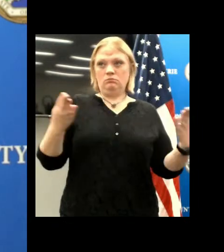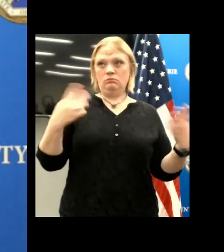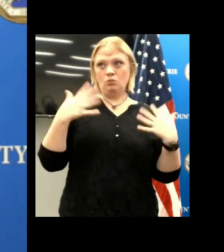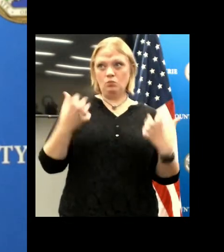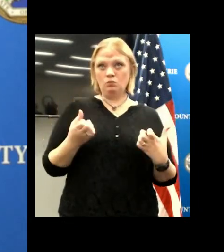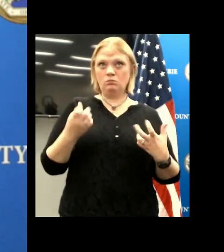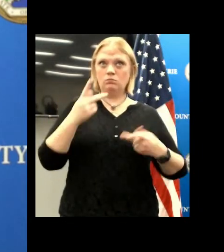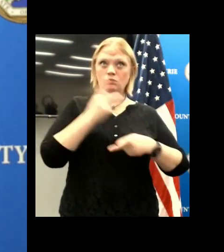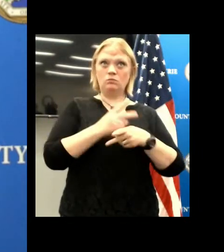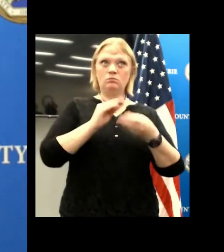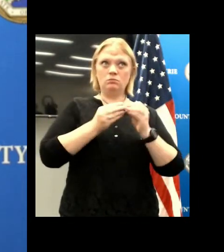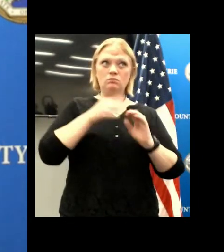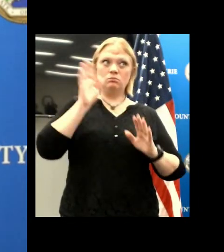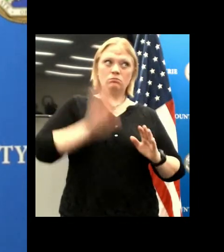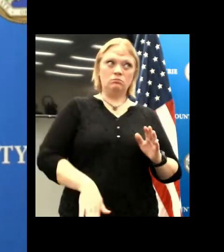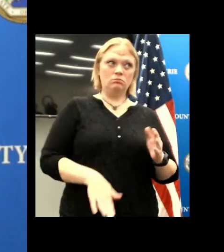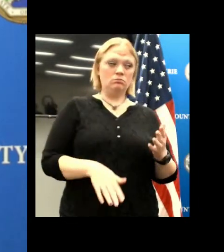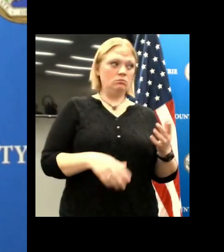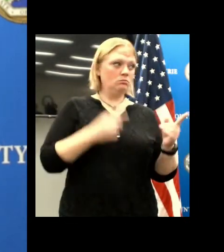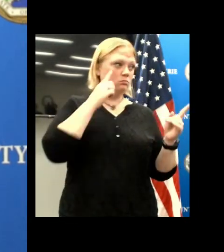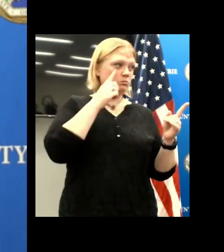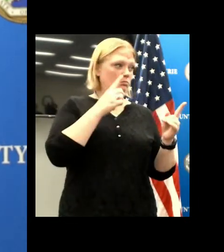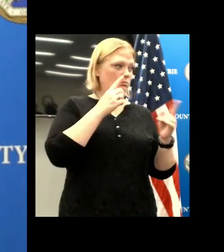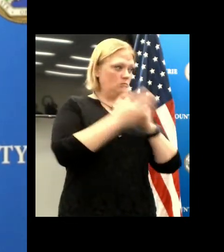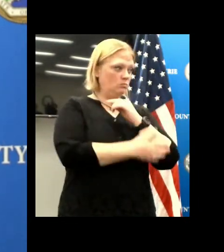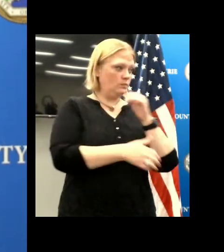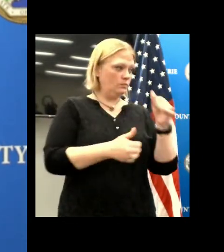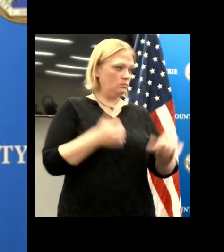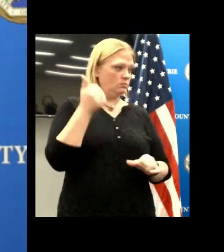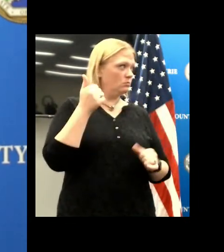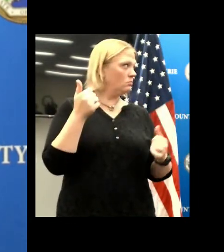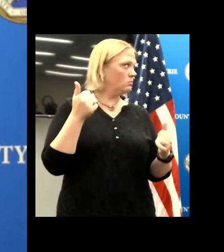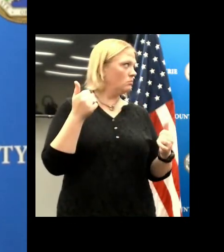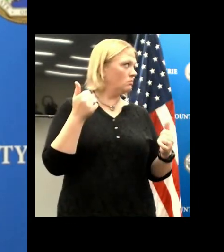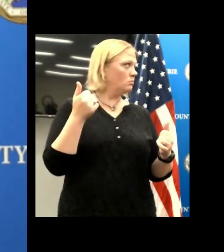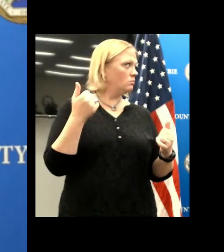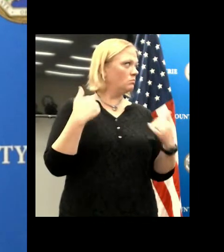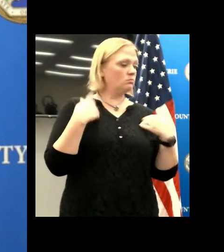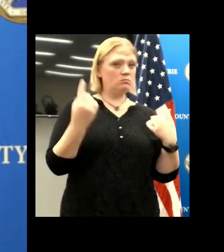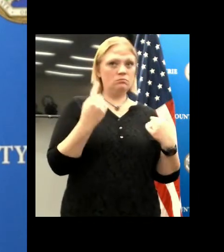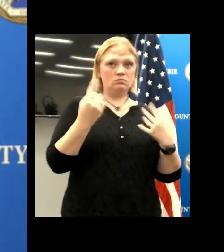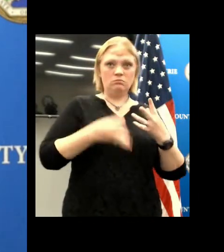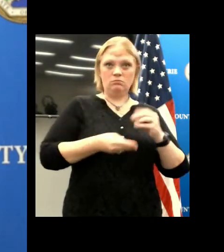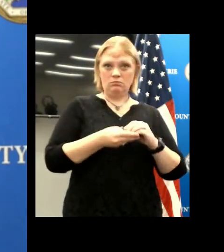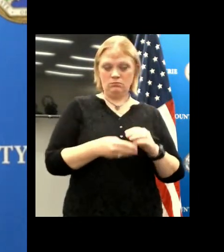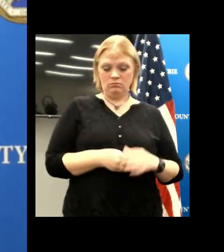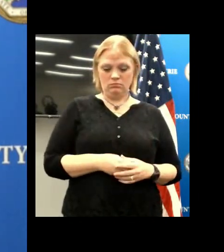want to keep our numbers down. And I think our county executive has something to add to that.